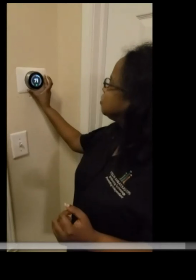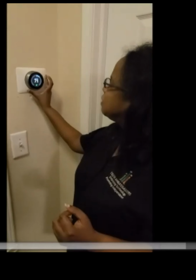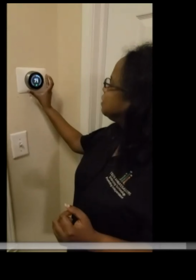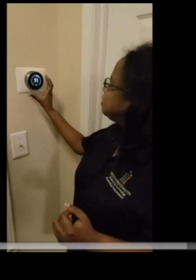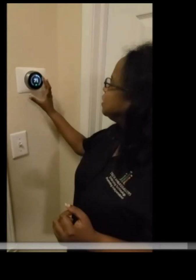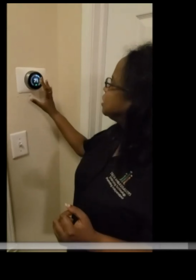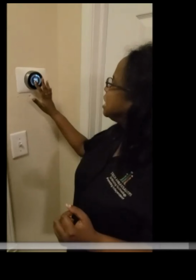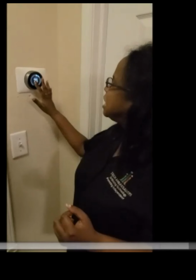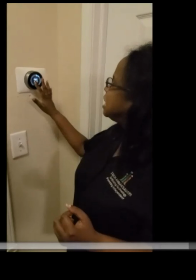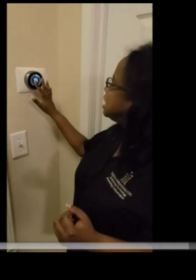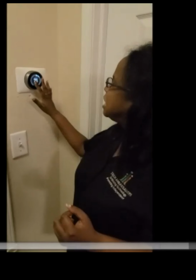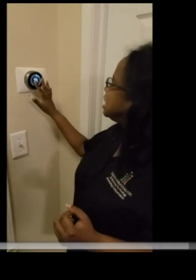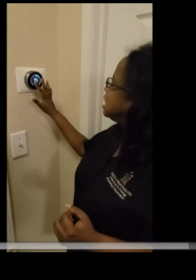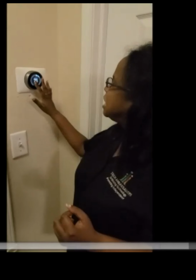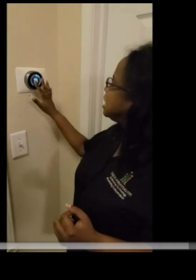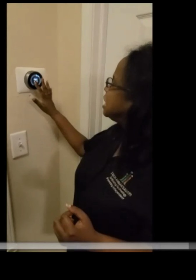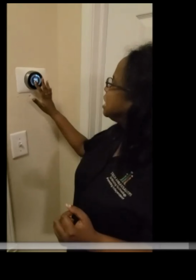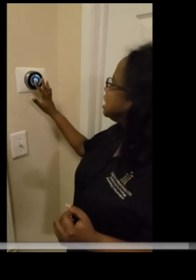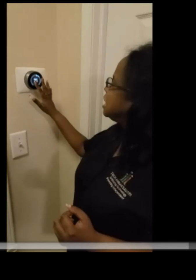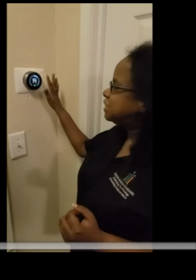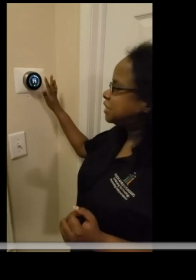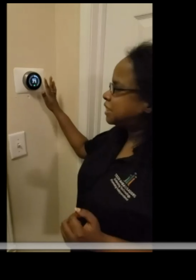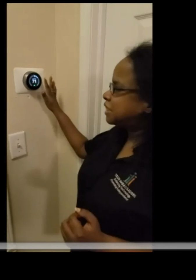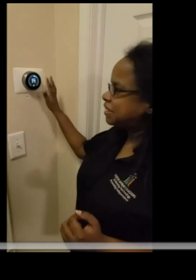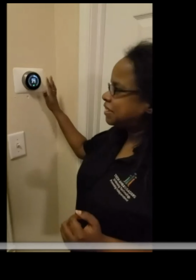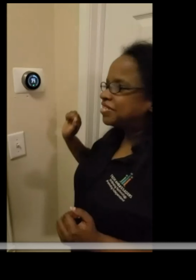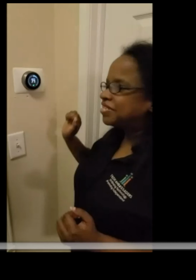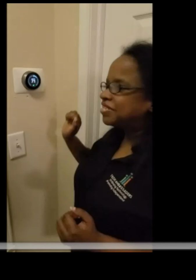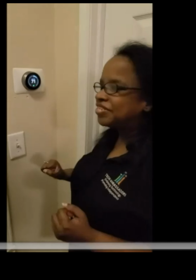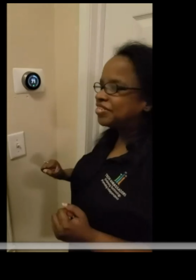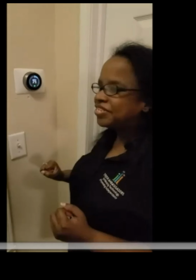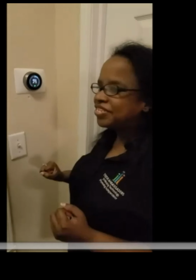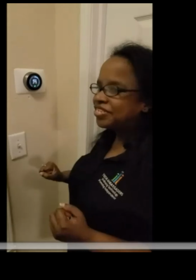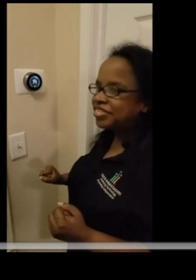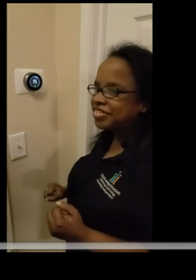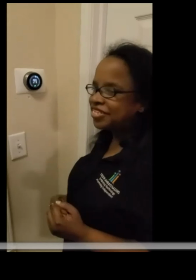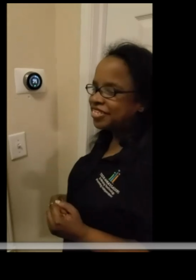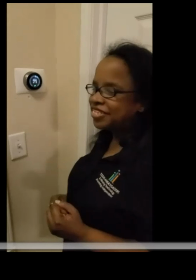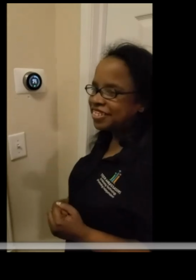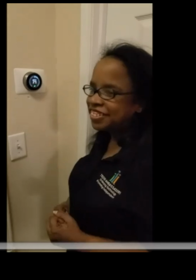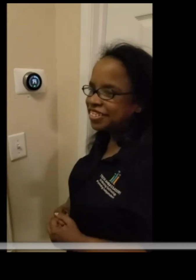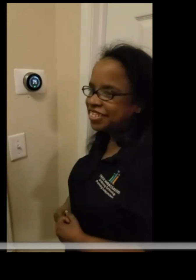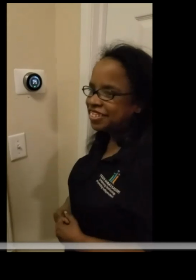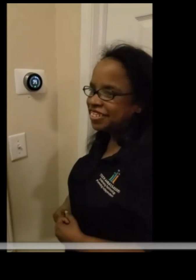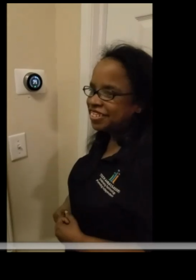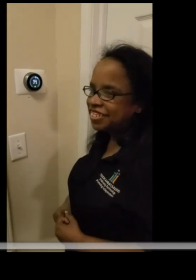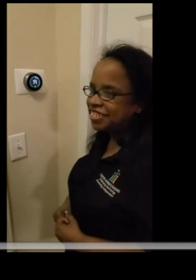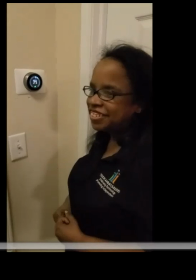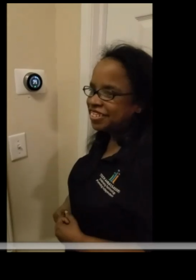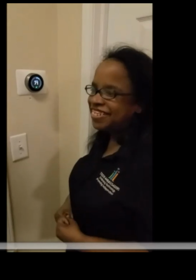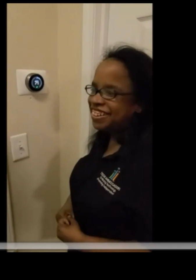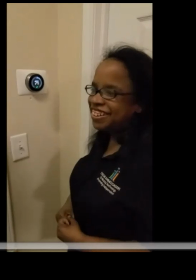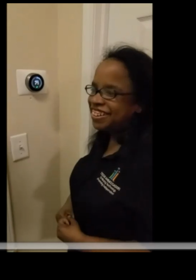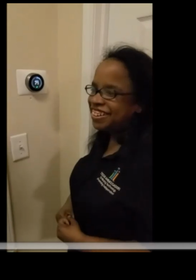Nest for me, which has big numbers, easy to see. Awesome. And easy to control.